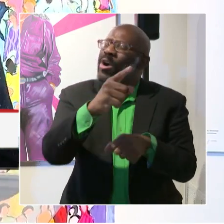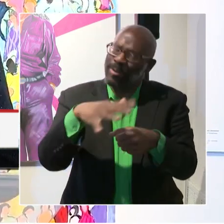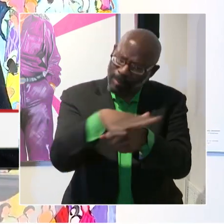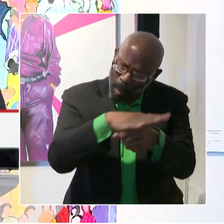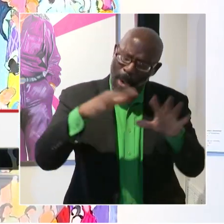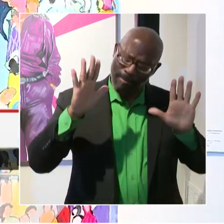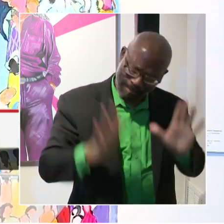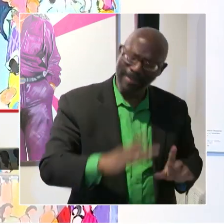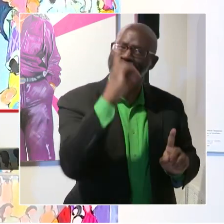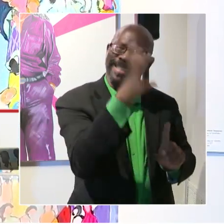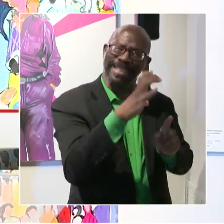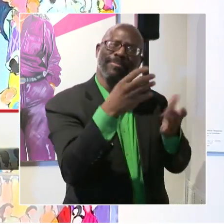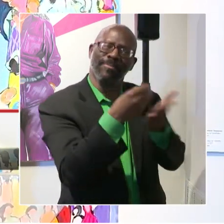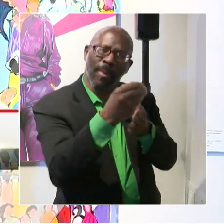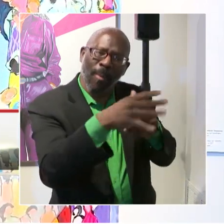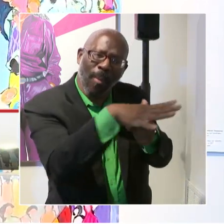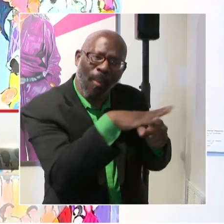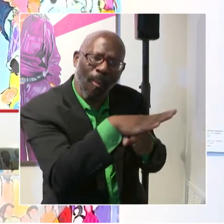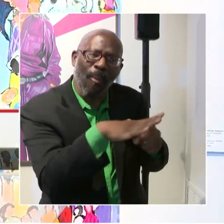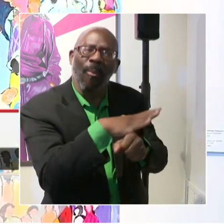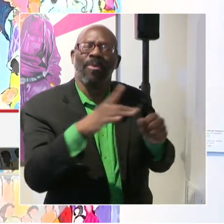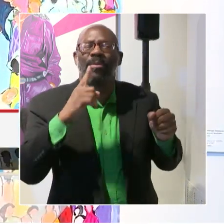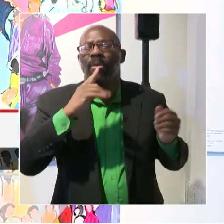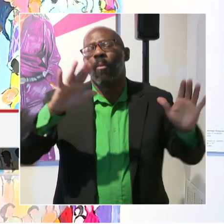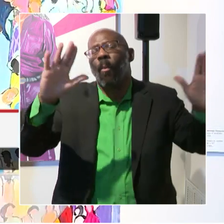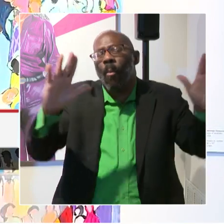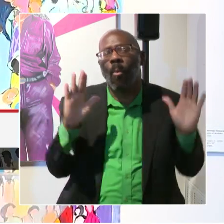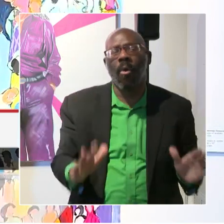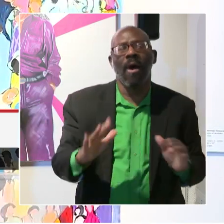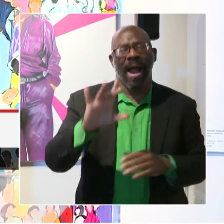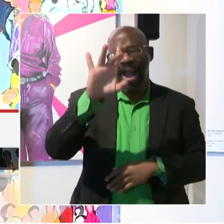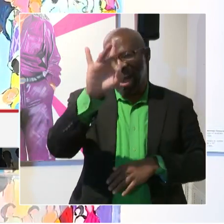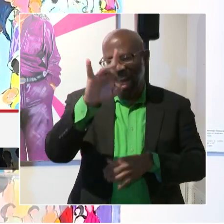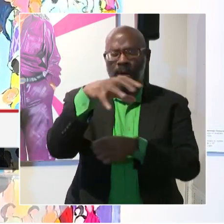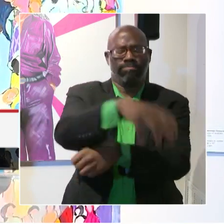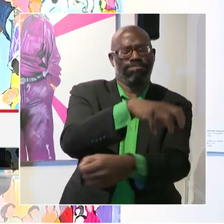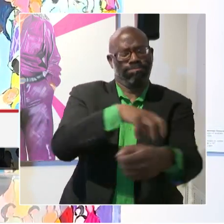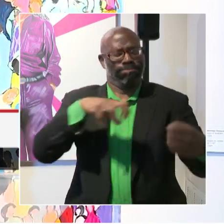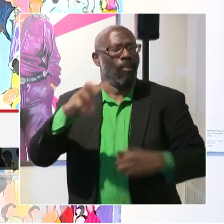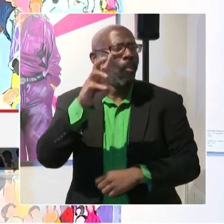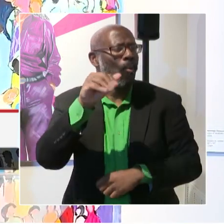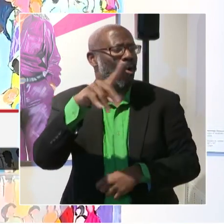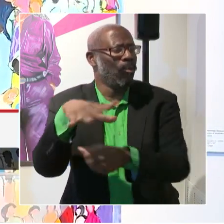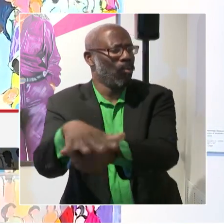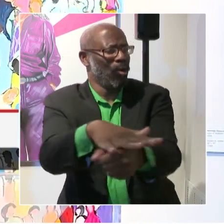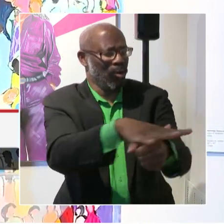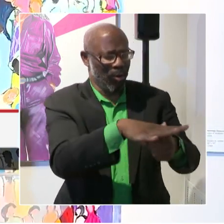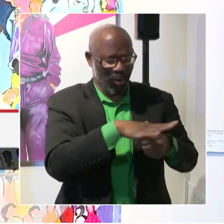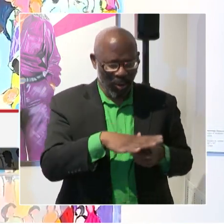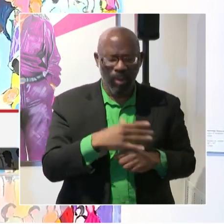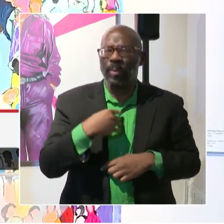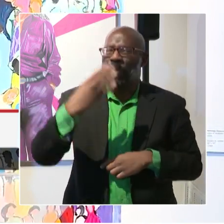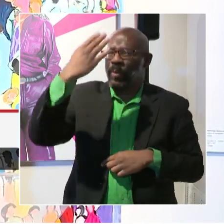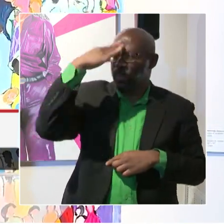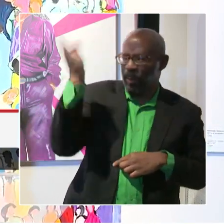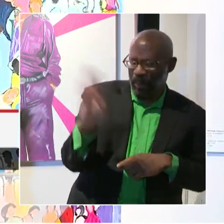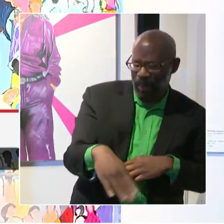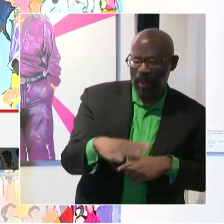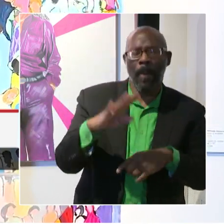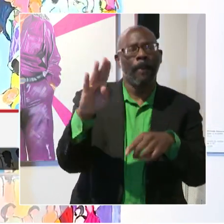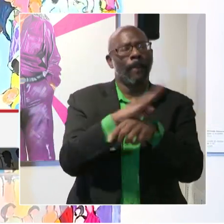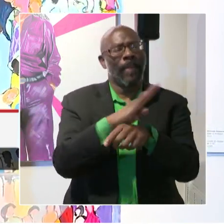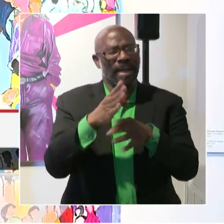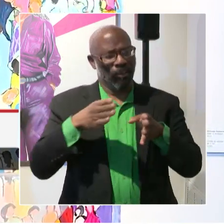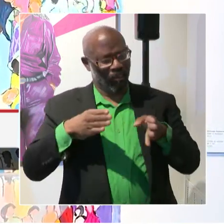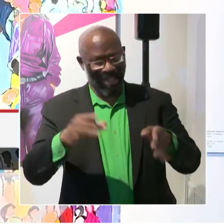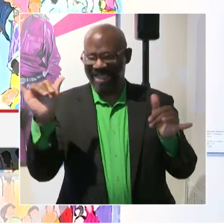opportunities across all 8 wards. So we know that on business corridors like we're in Adams Morgan,